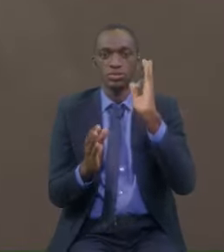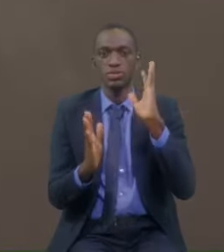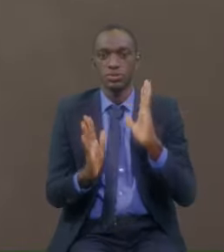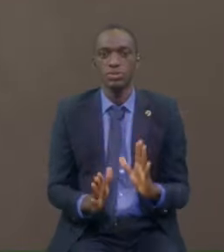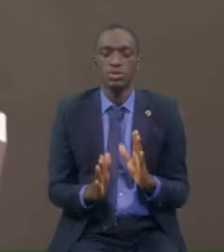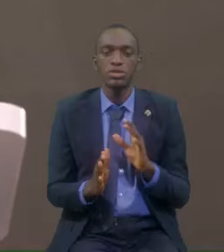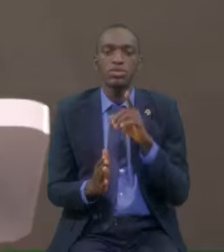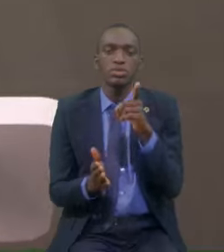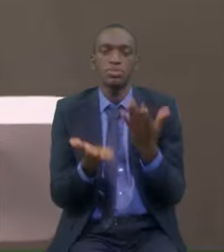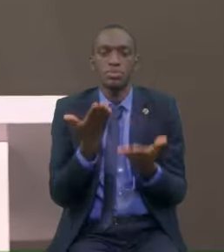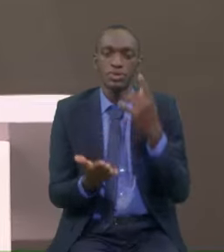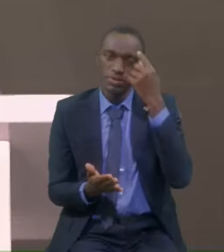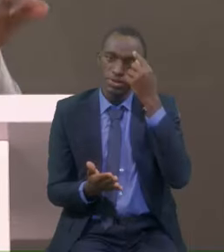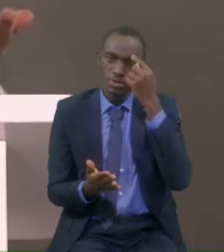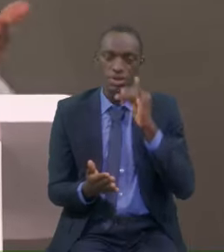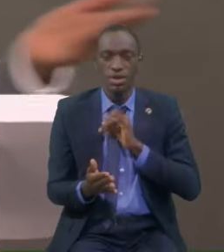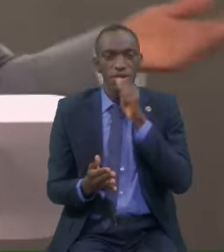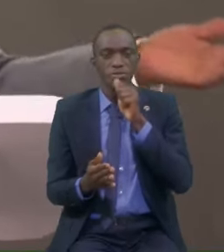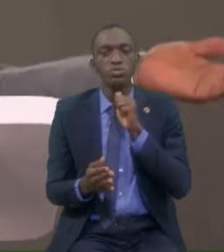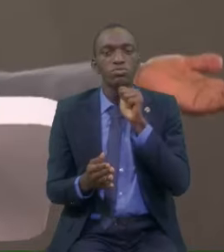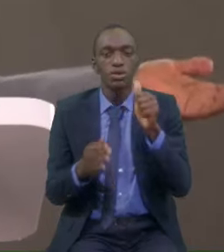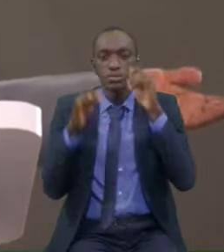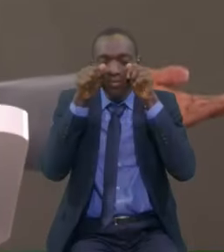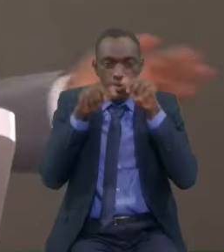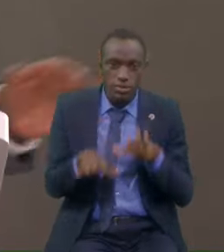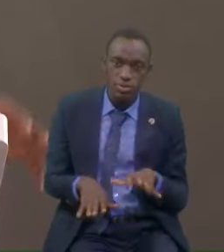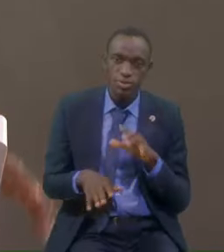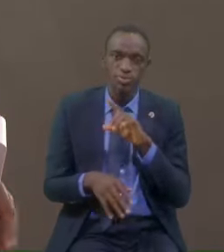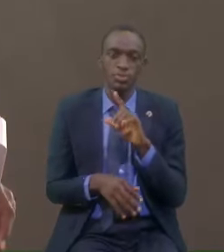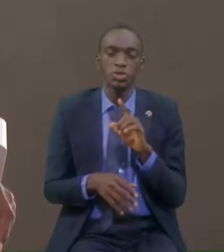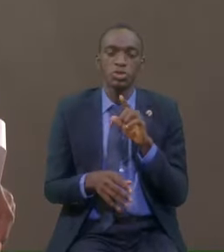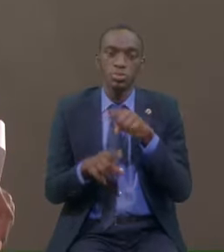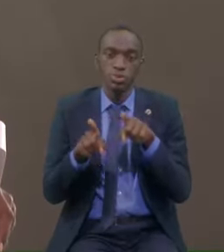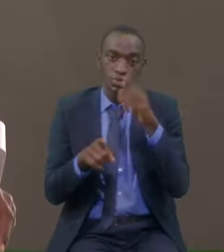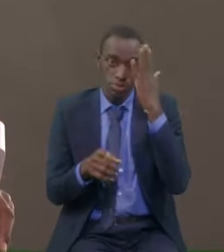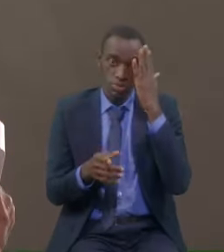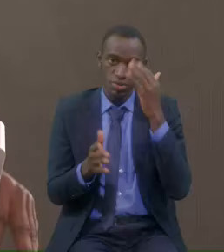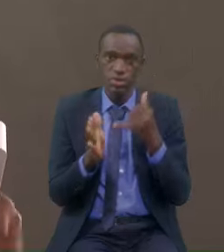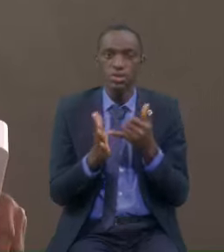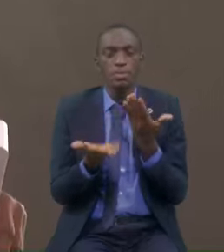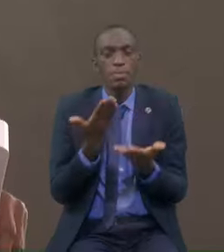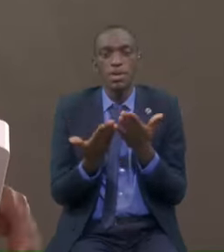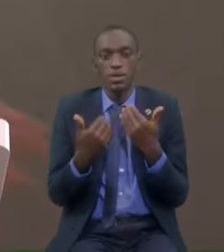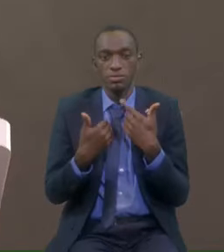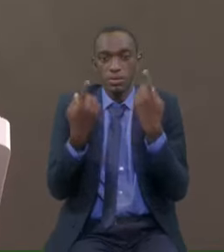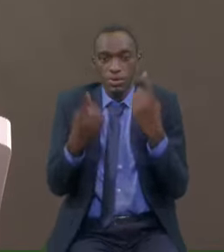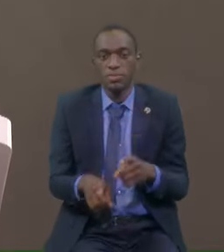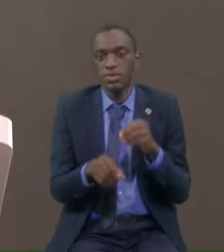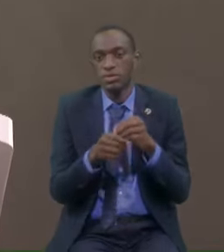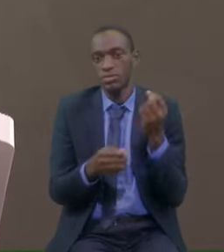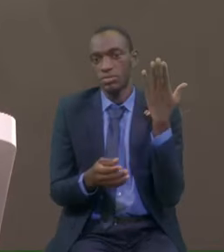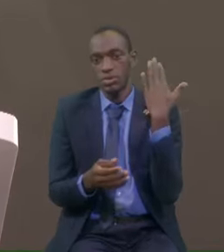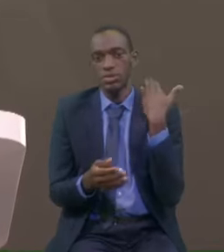not fainting. But you know, it might have happened in the past. It happened to Moses. It may